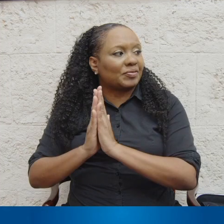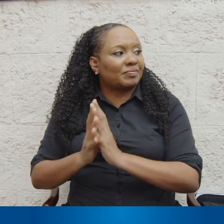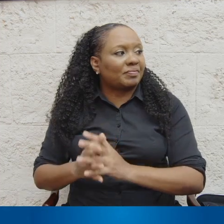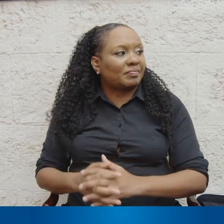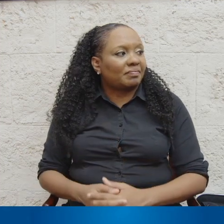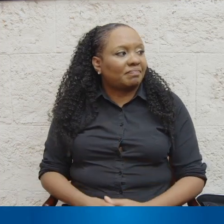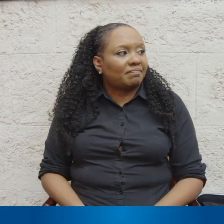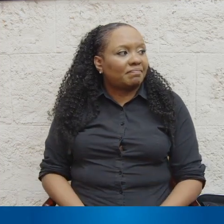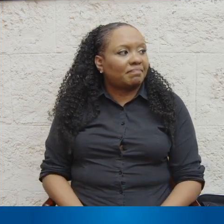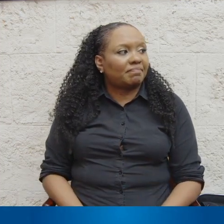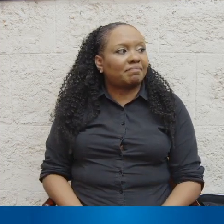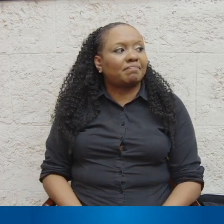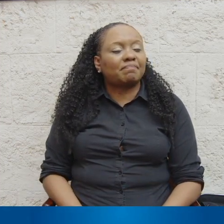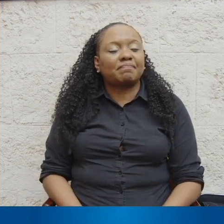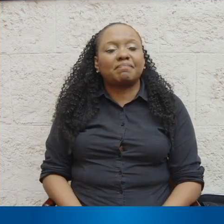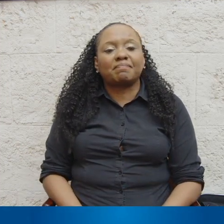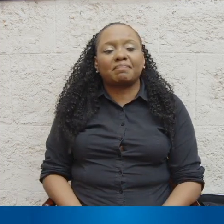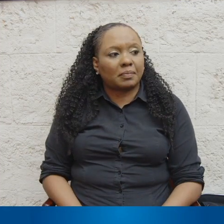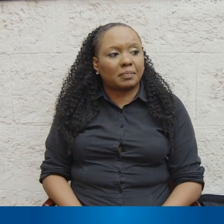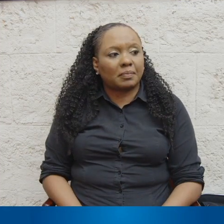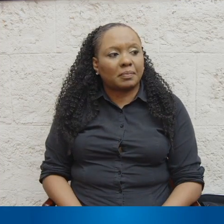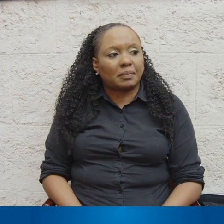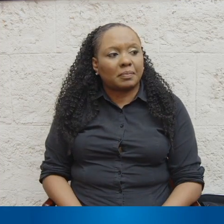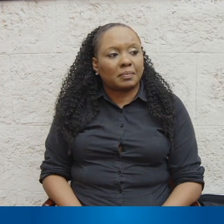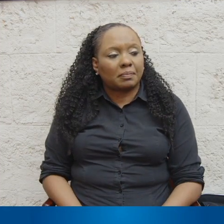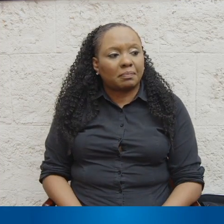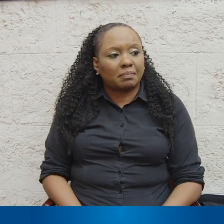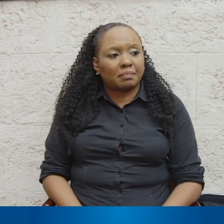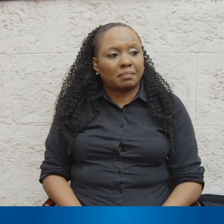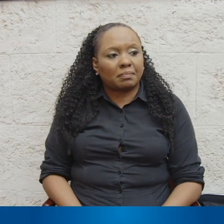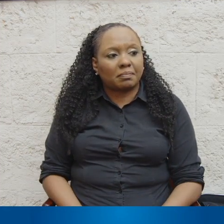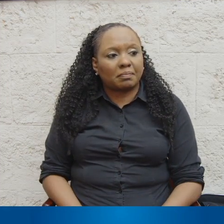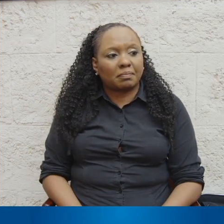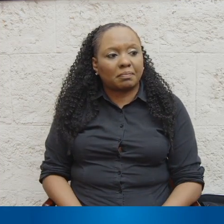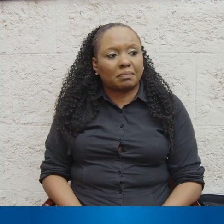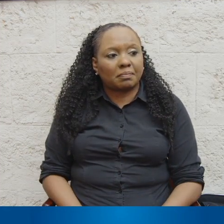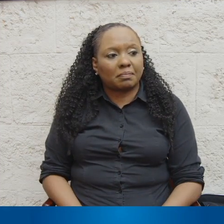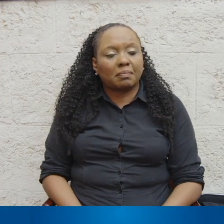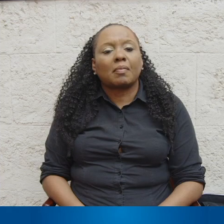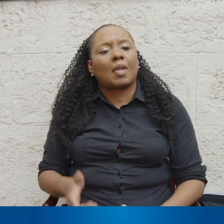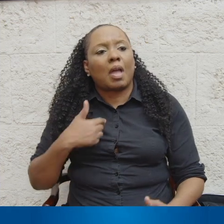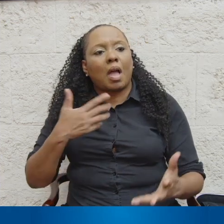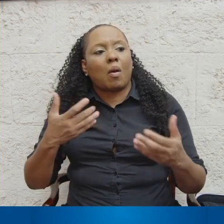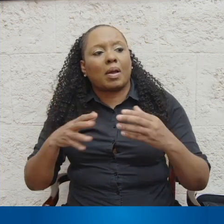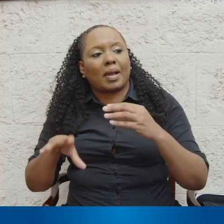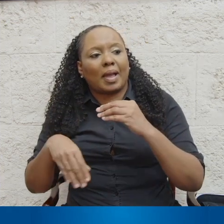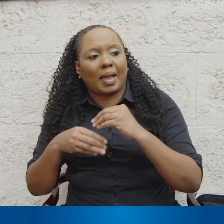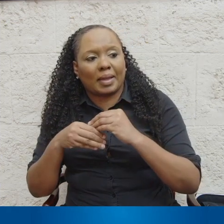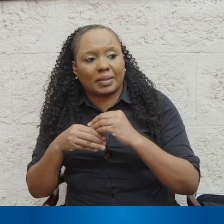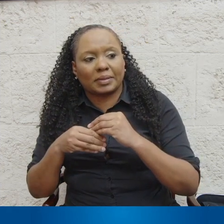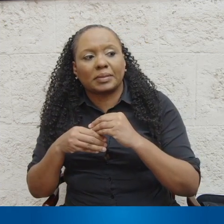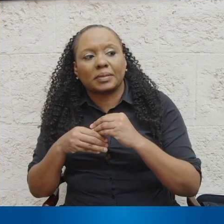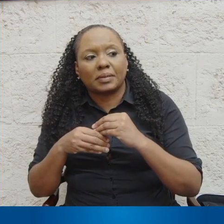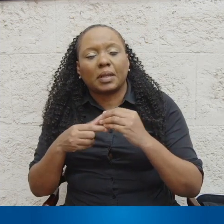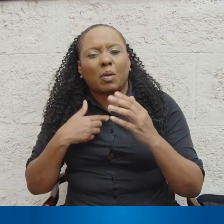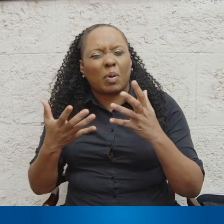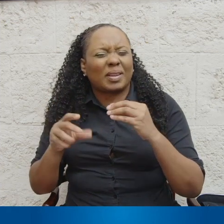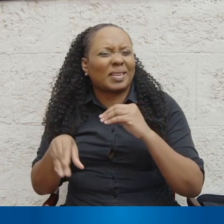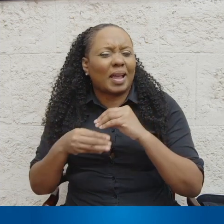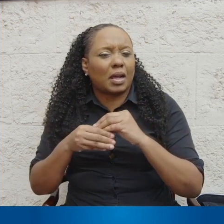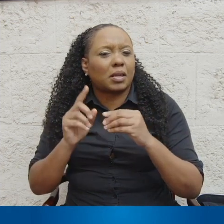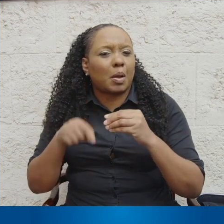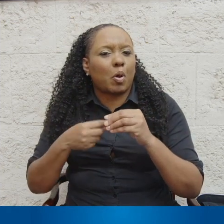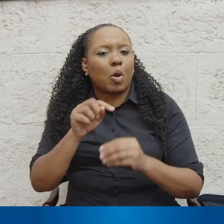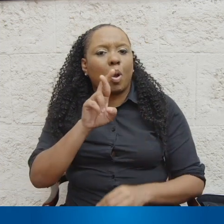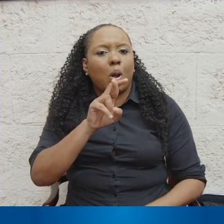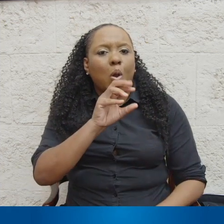elucidation or elaboration on it. Add particularly to the Roof to Reefs project, because that's under the Prime Minister's office and one of the